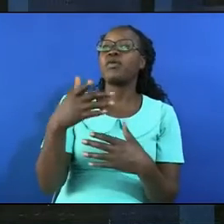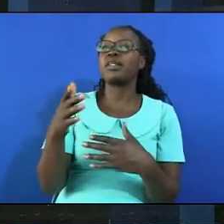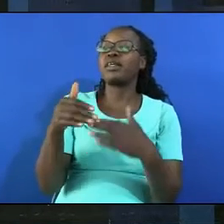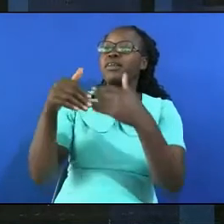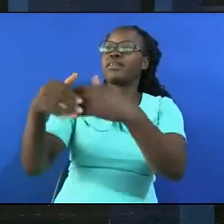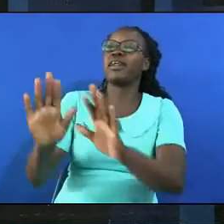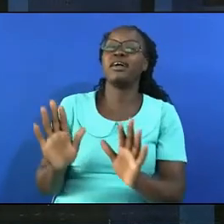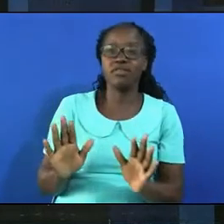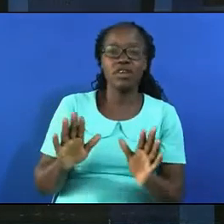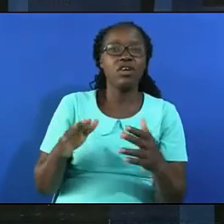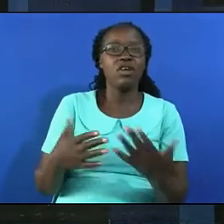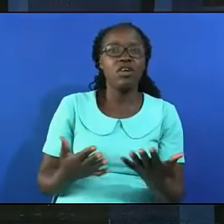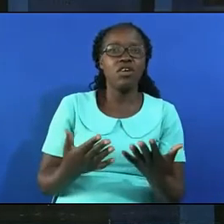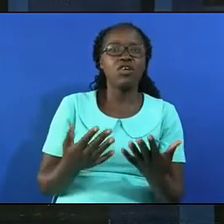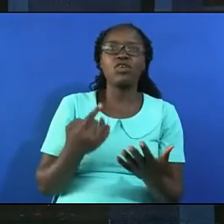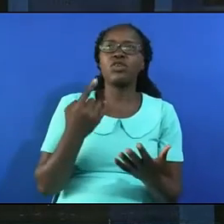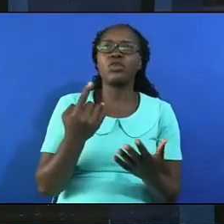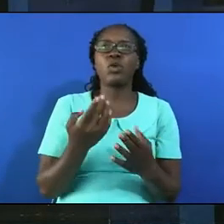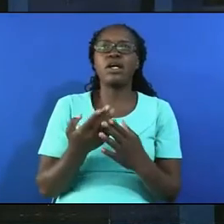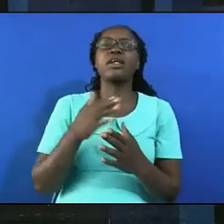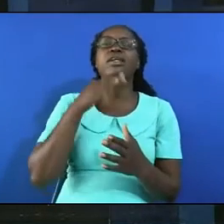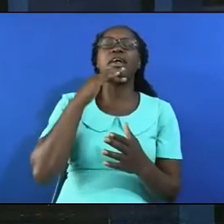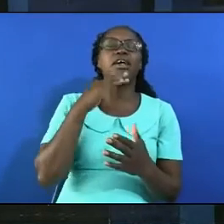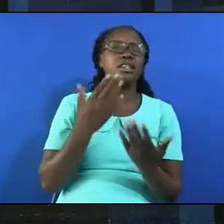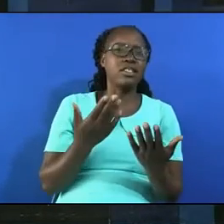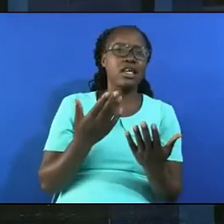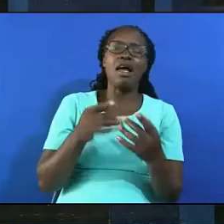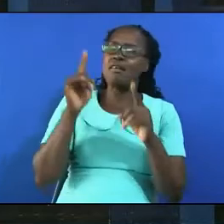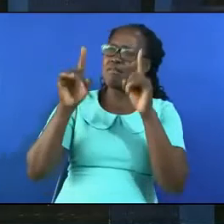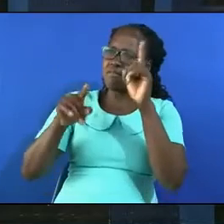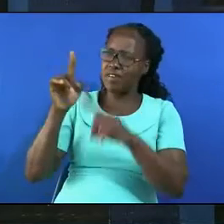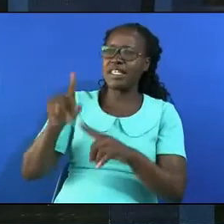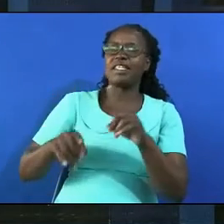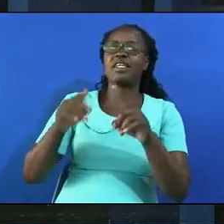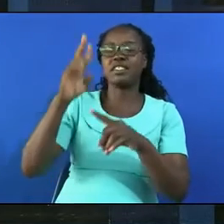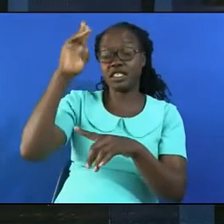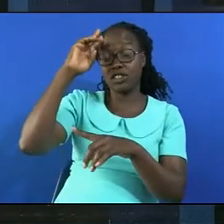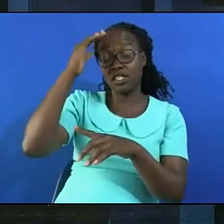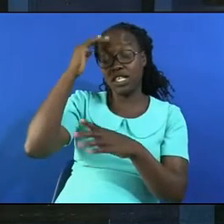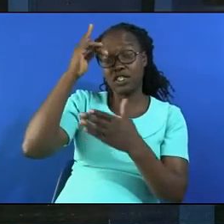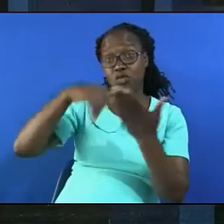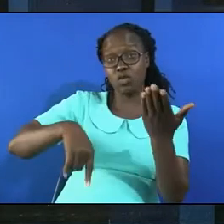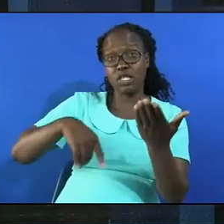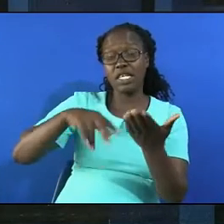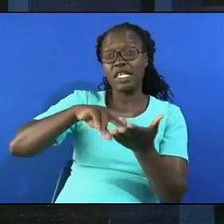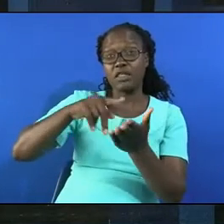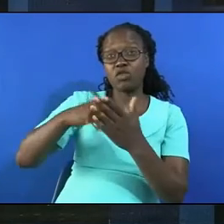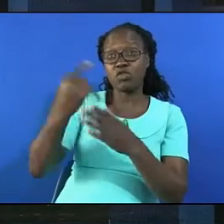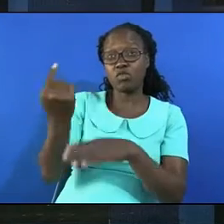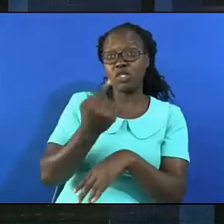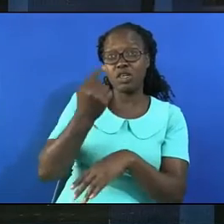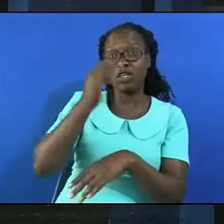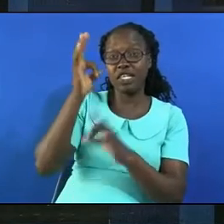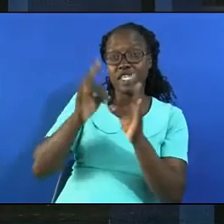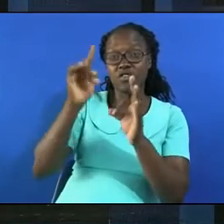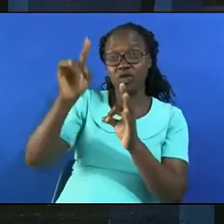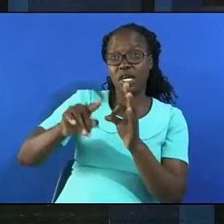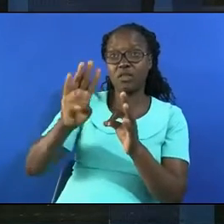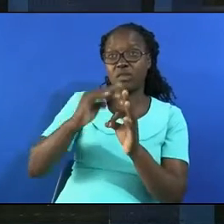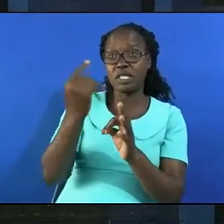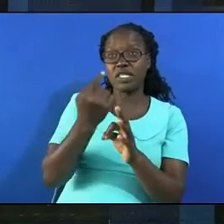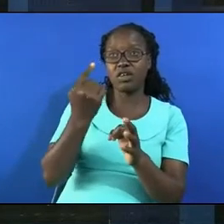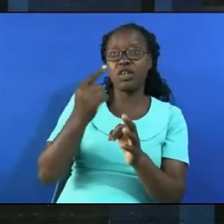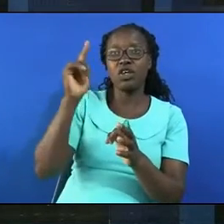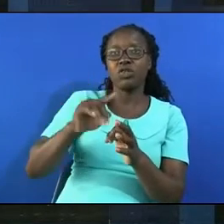has left you, or you had one and passed away for various reasons. And that's what it means to be single. If you can't be